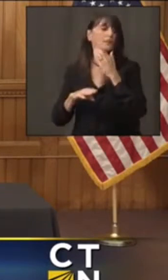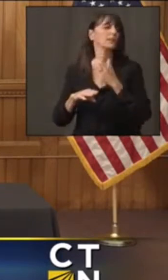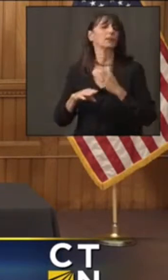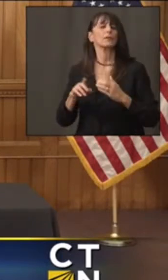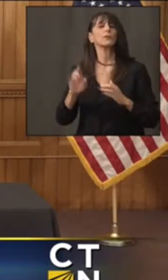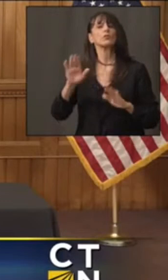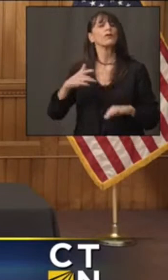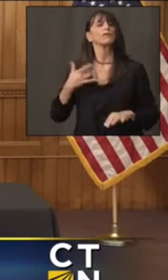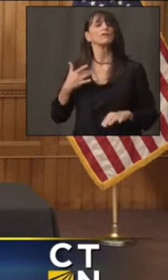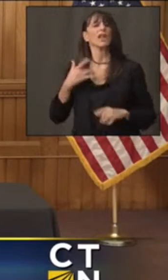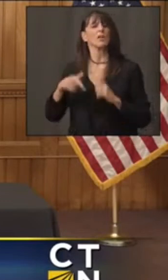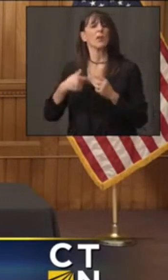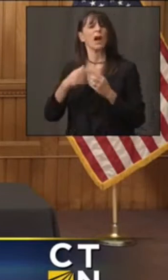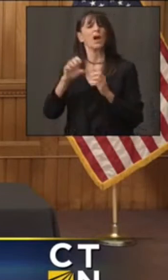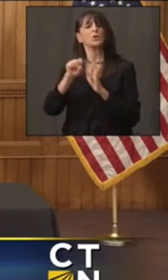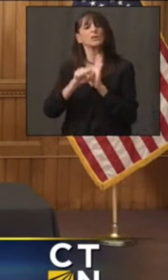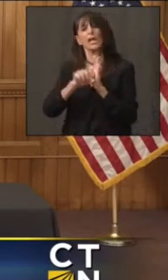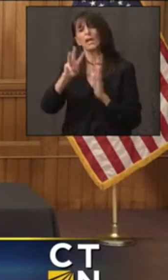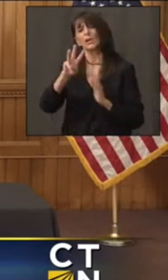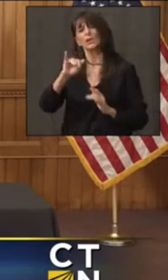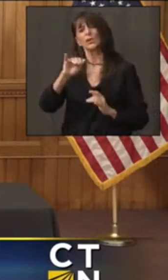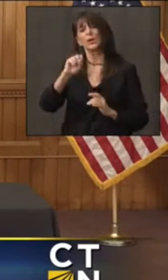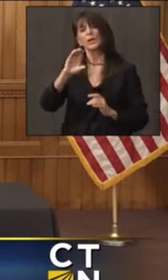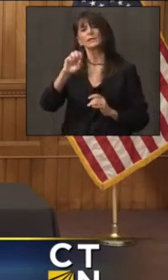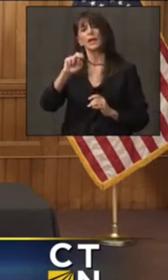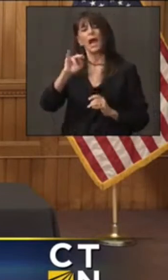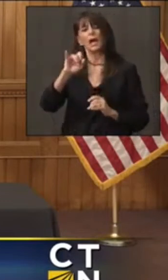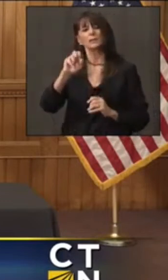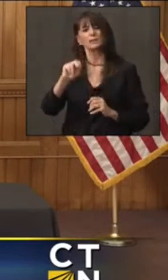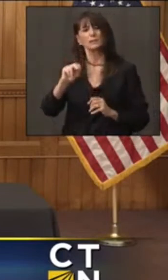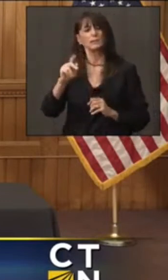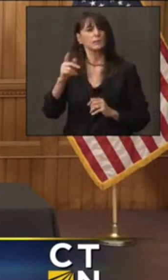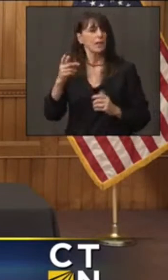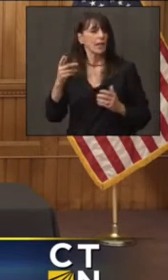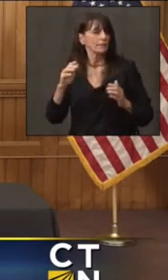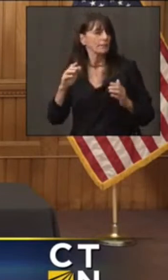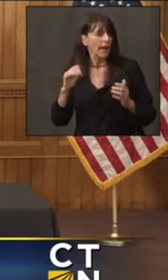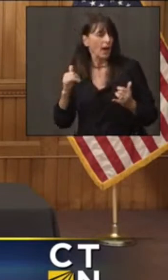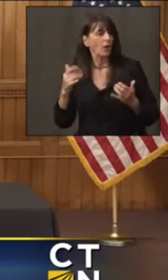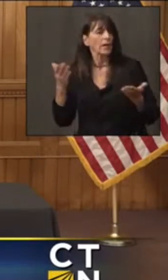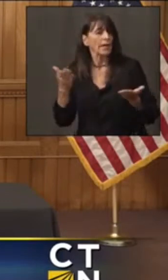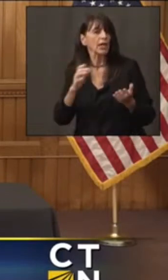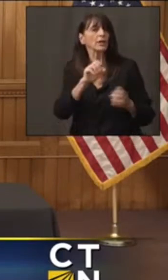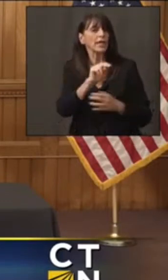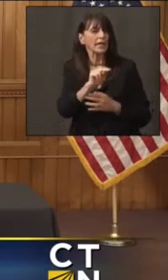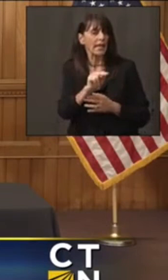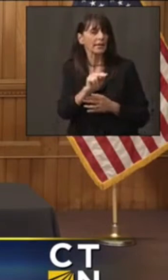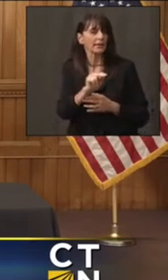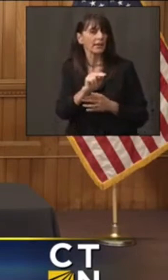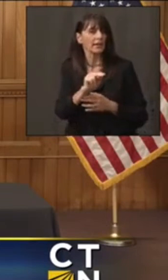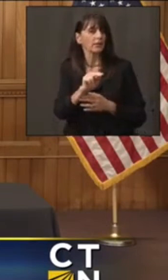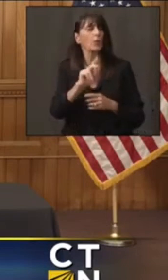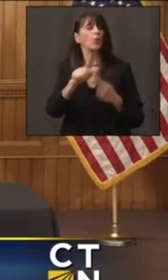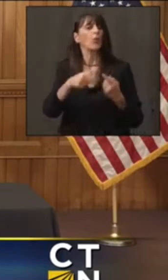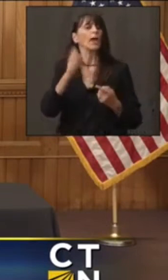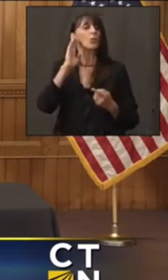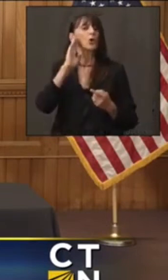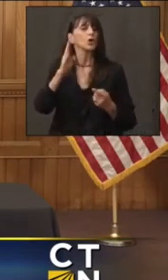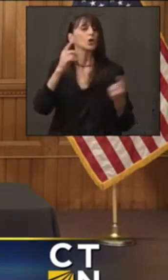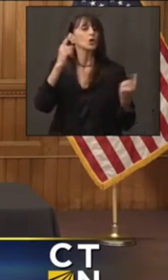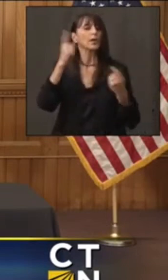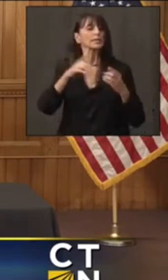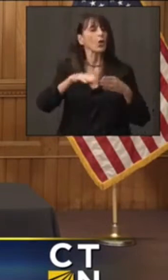to that, and what has to happen here in Connecticut before you would consider opening bars and nightclubs